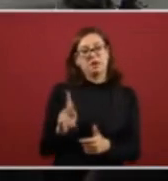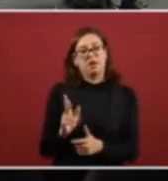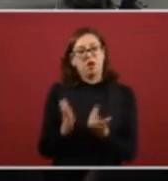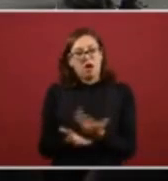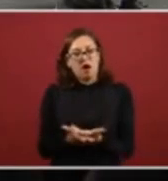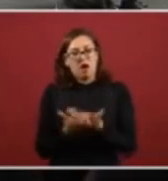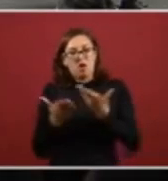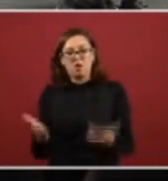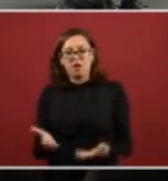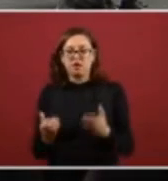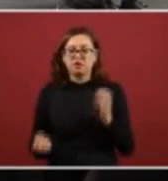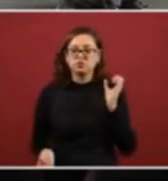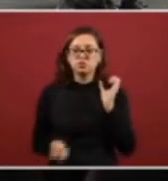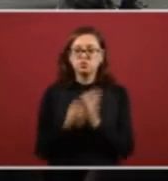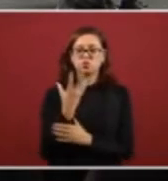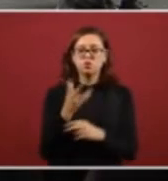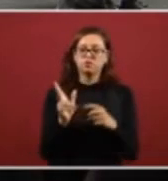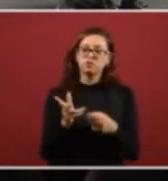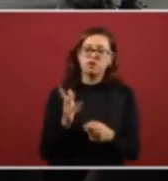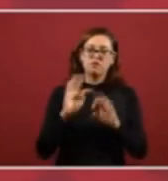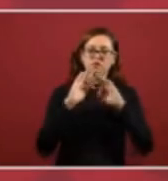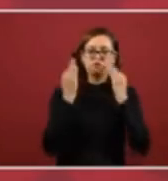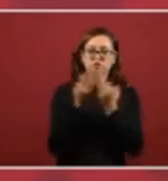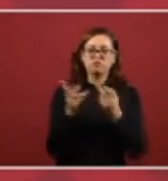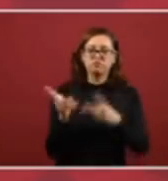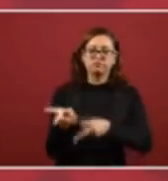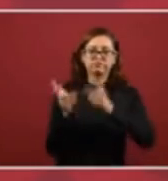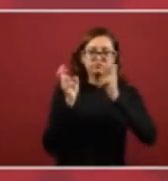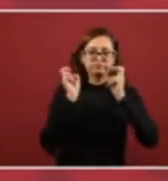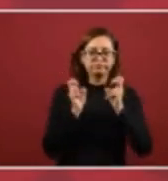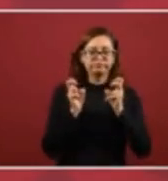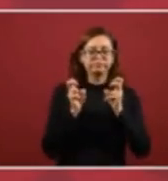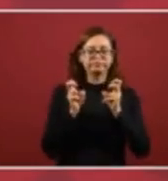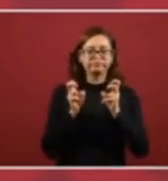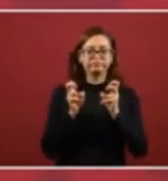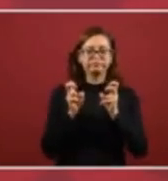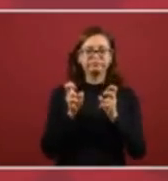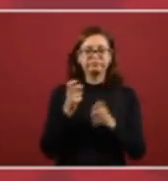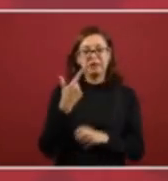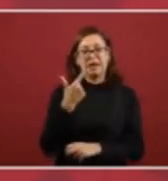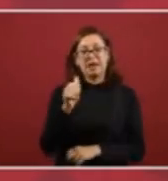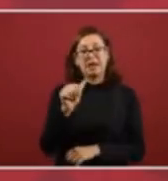But lately, we've been having some presentation of